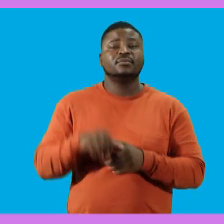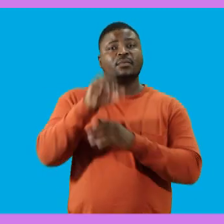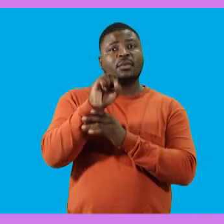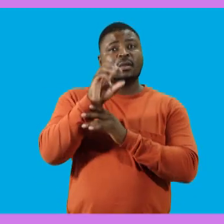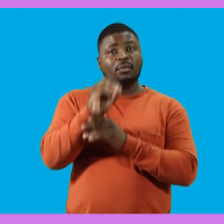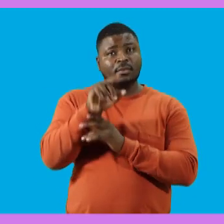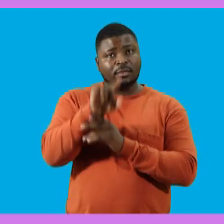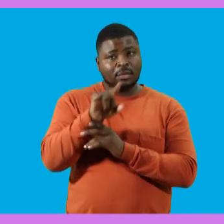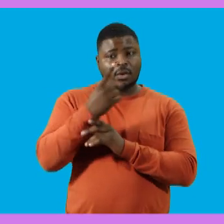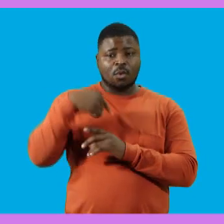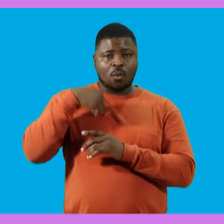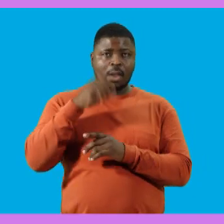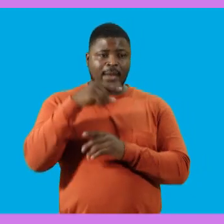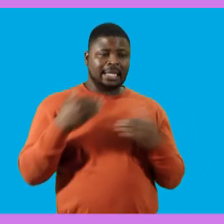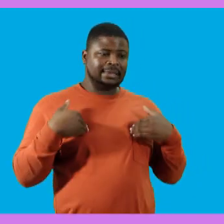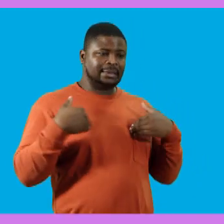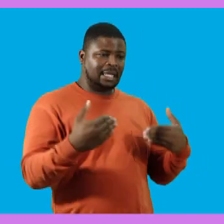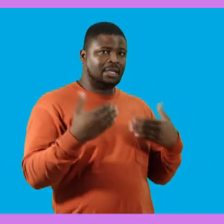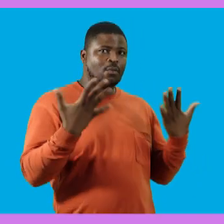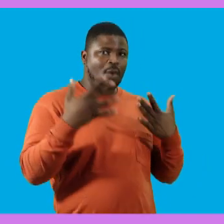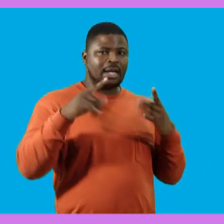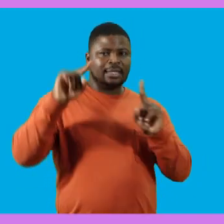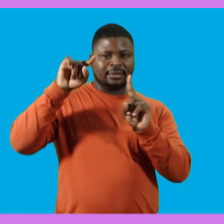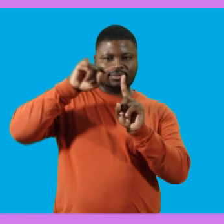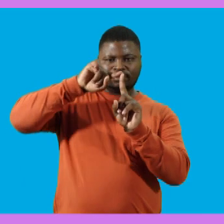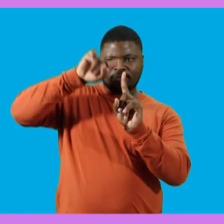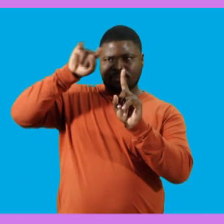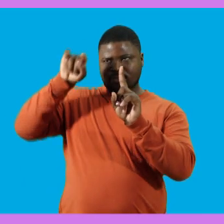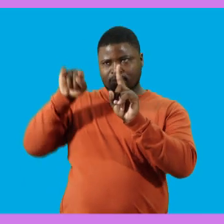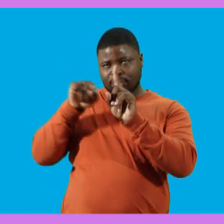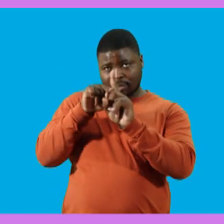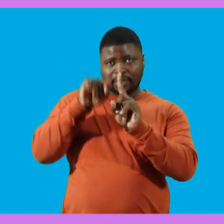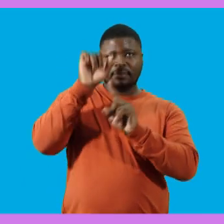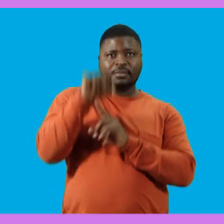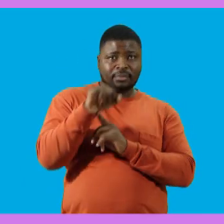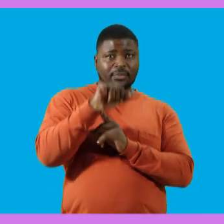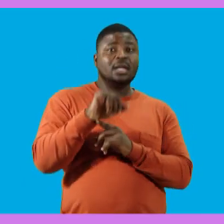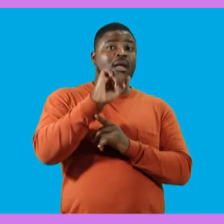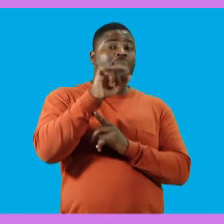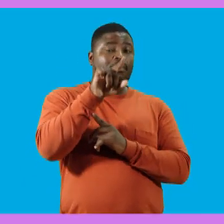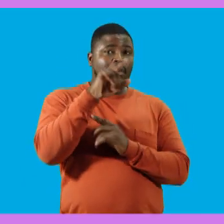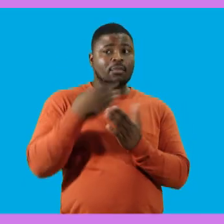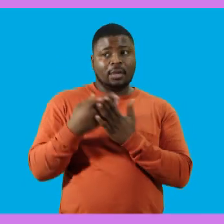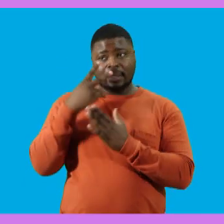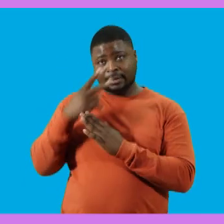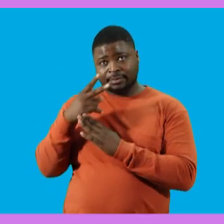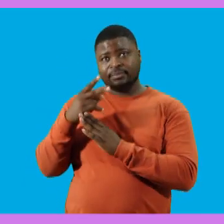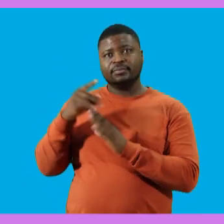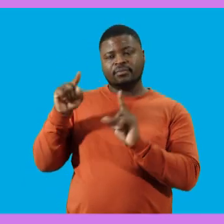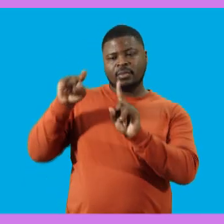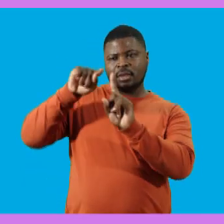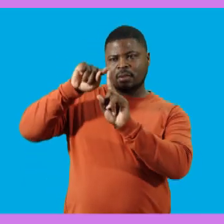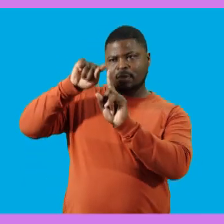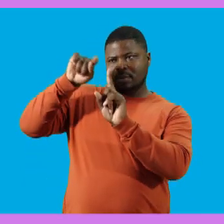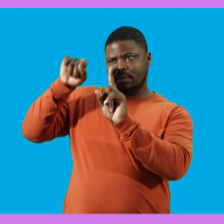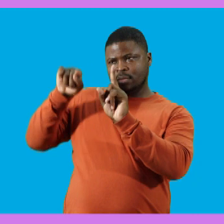So let's start with the circle. As you can see, the